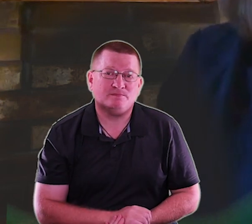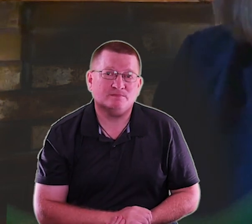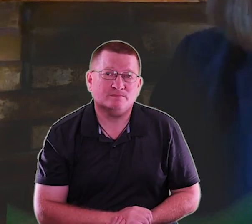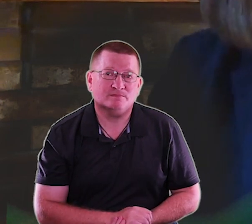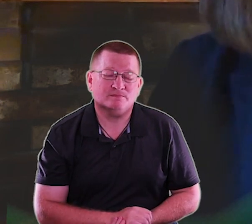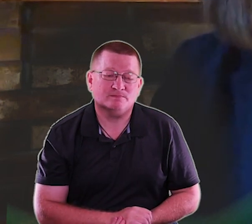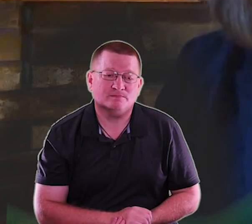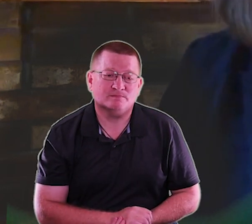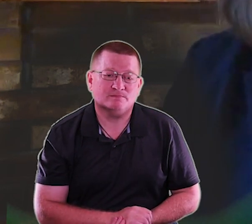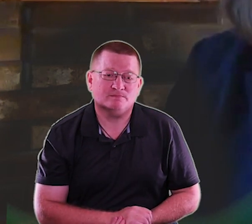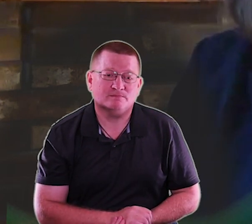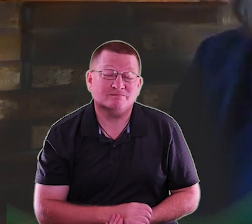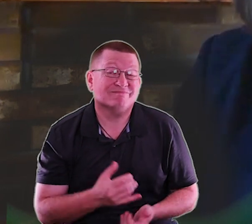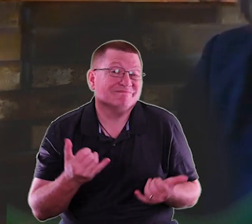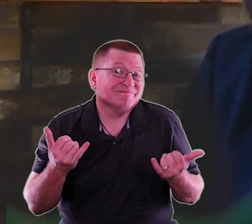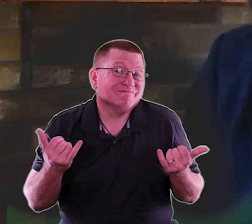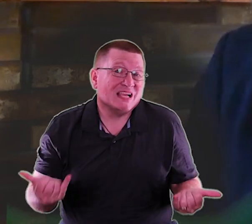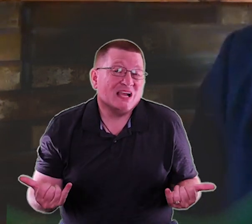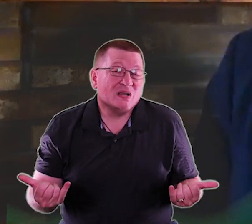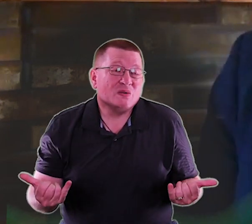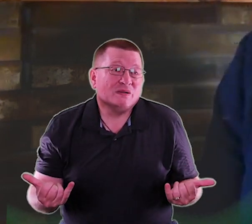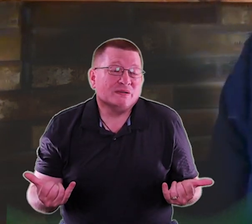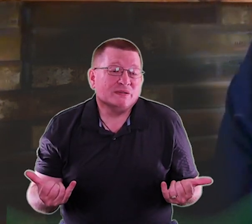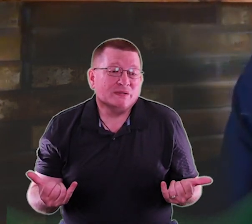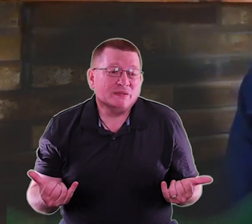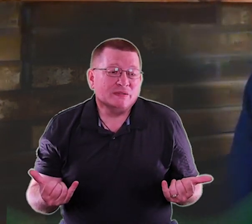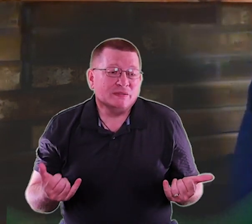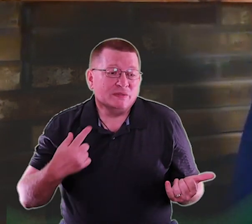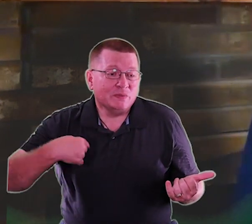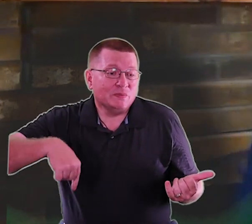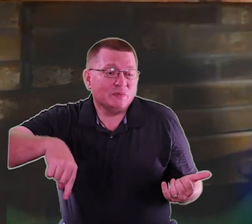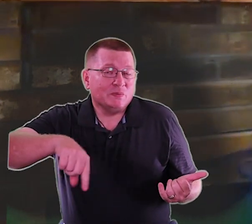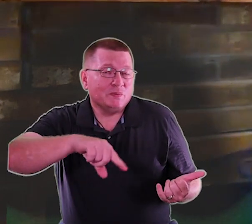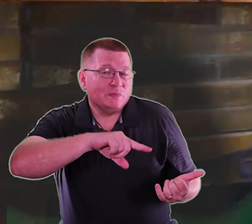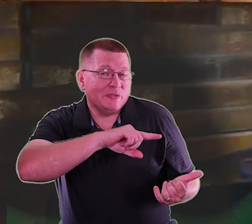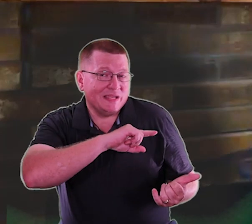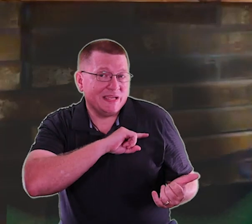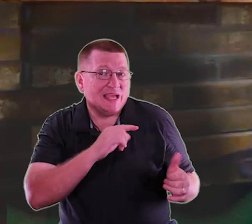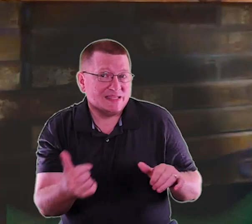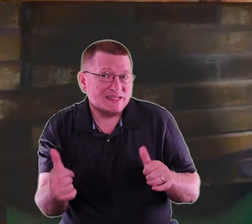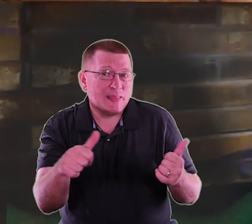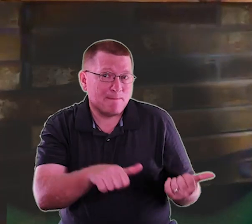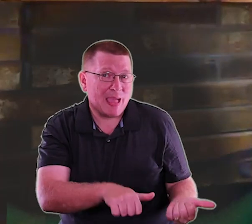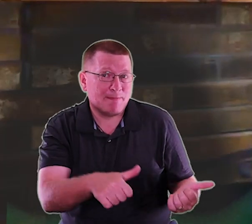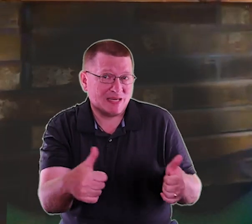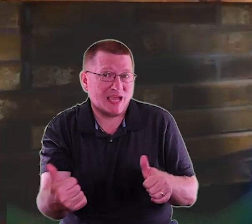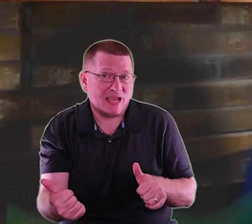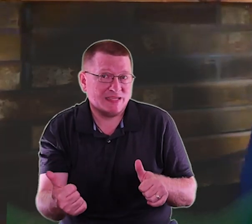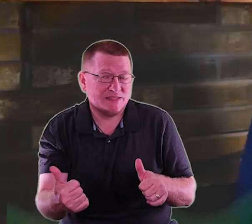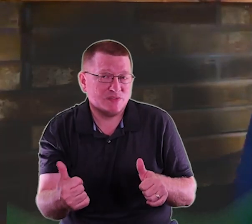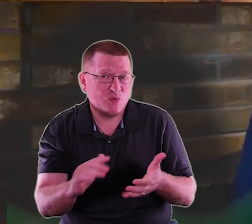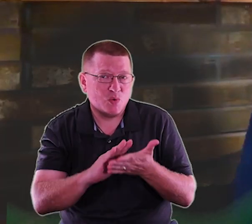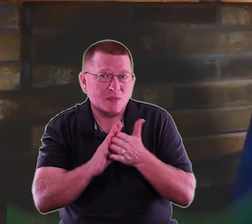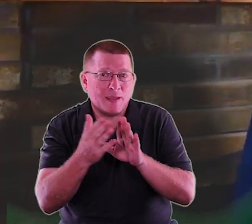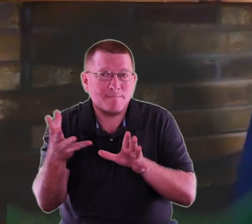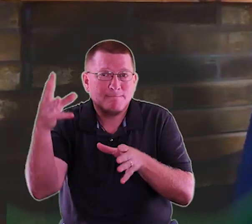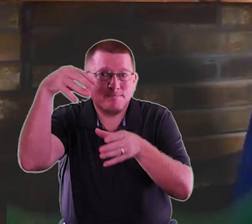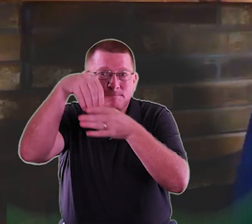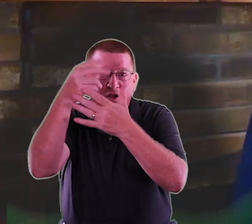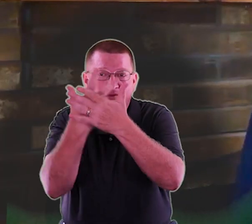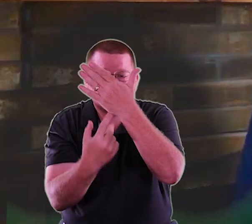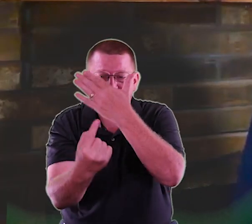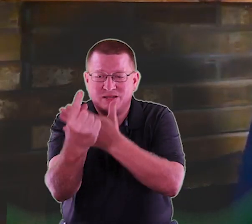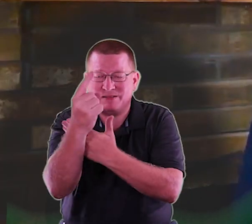And now, church, we as the baptized, those of us baptized into the Trinity, show